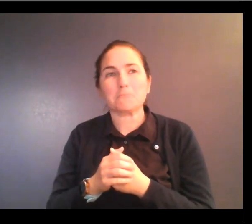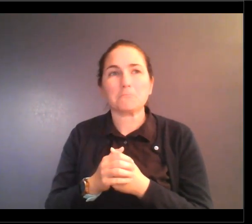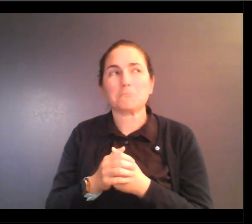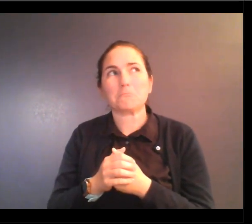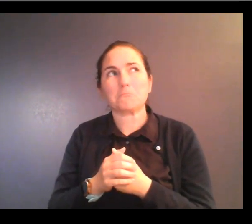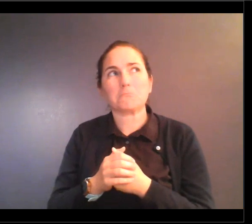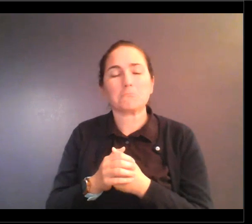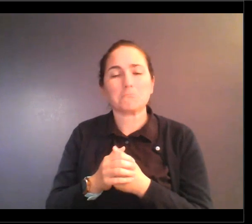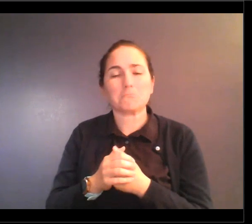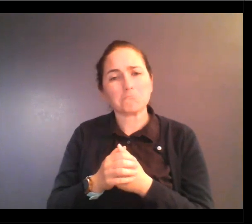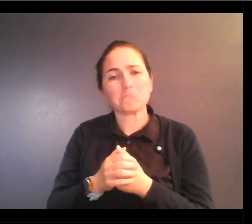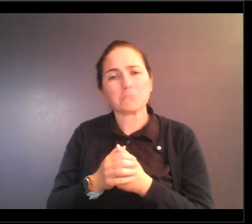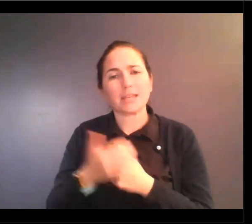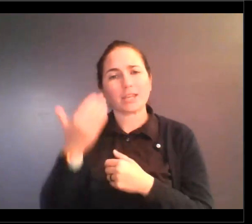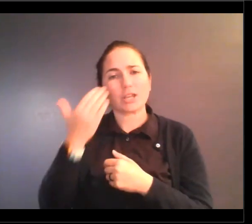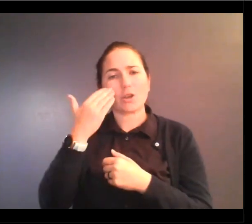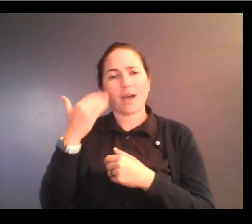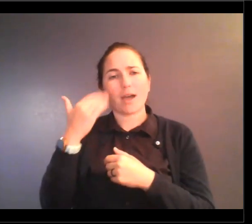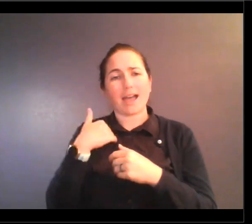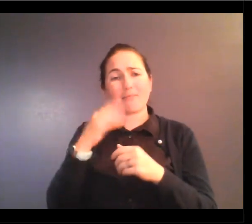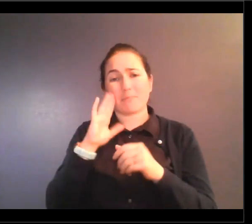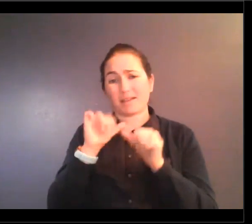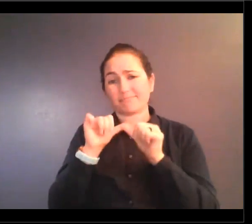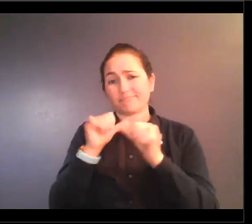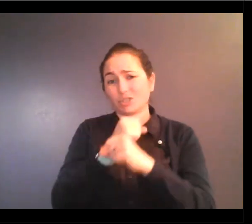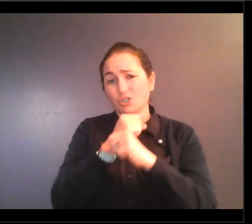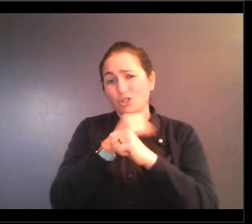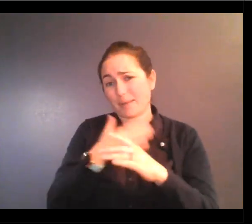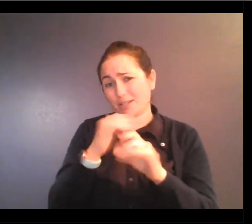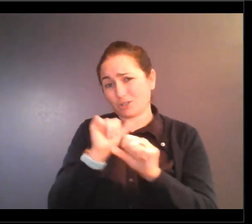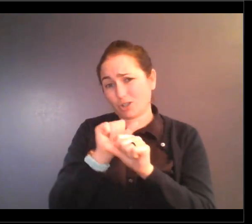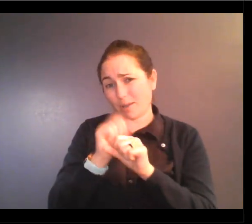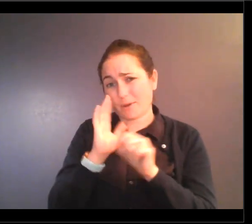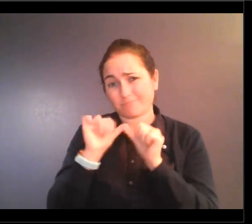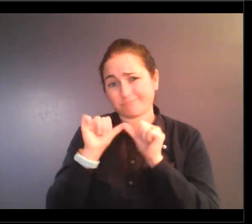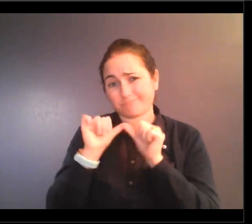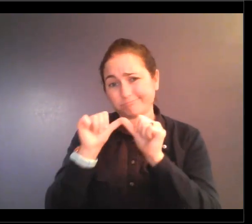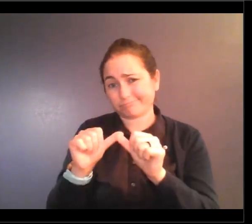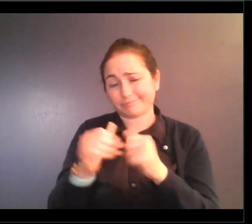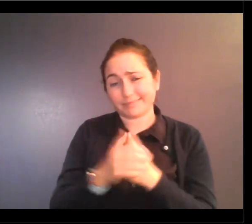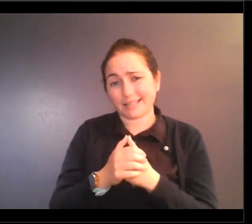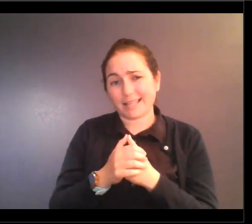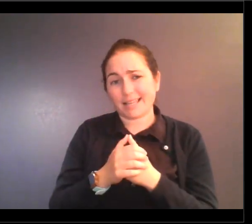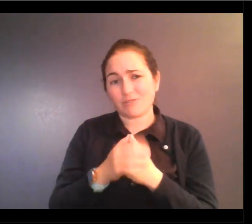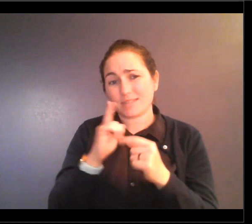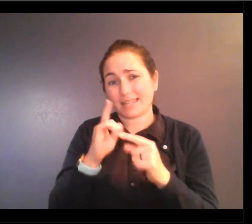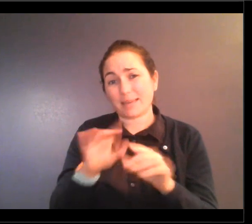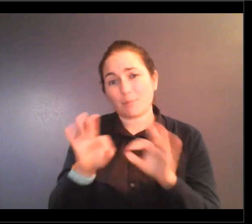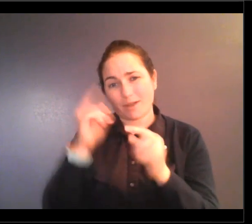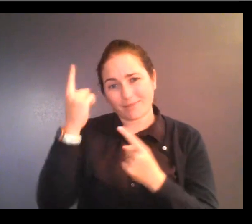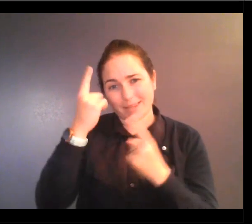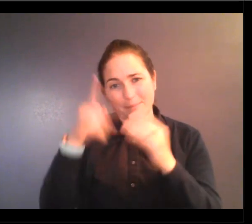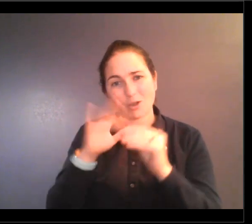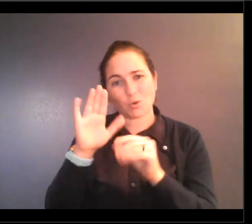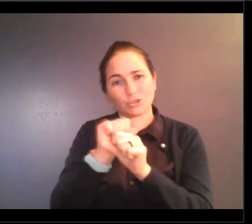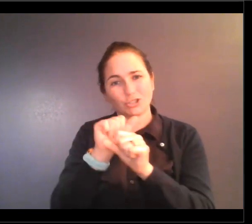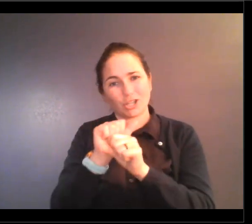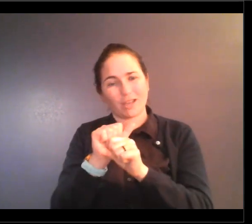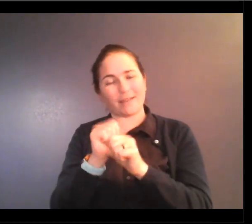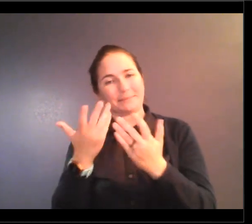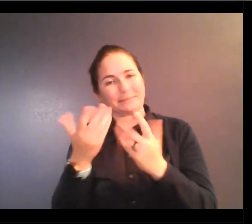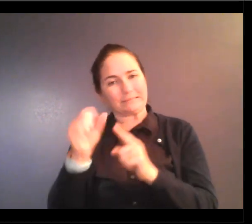Again, I have the security in my job, and I think that's just a really important thing to think about. If I know